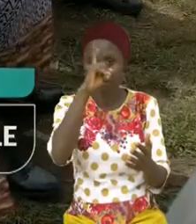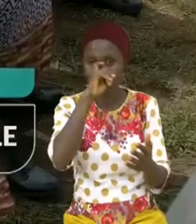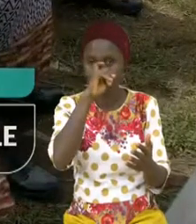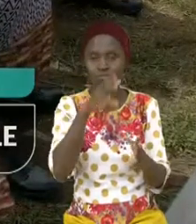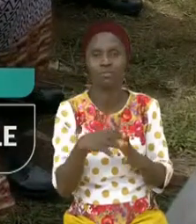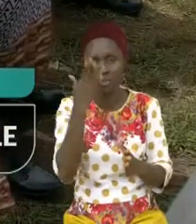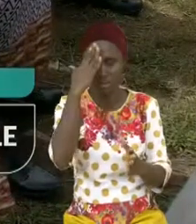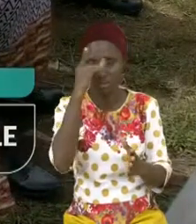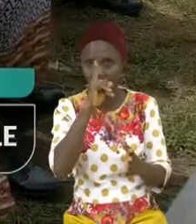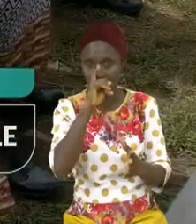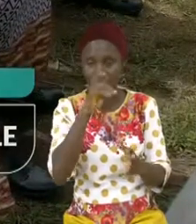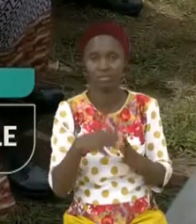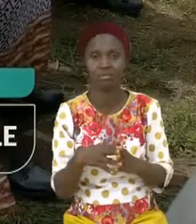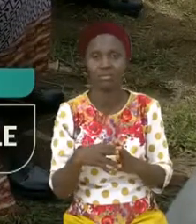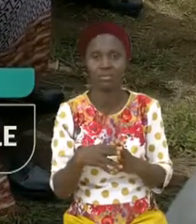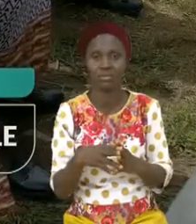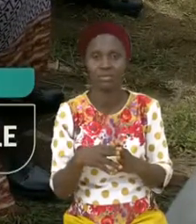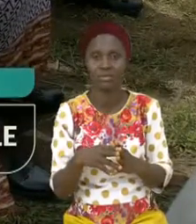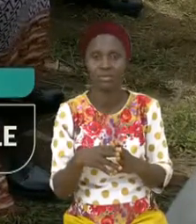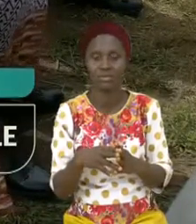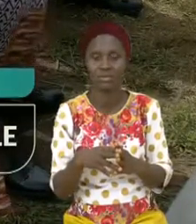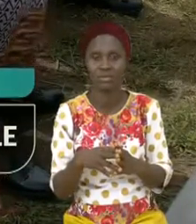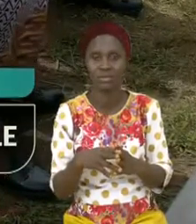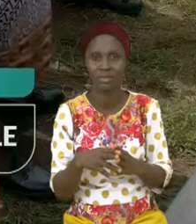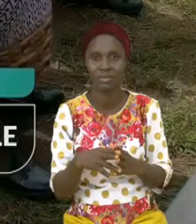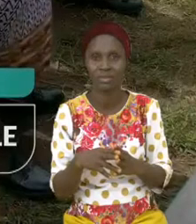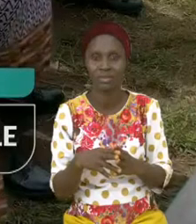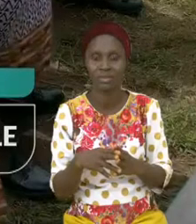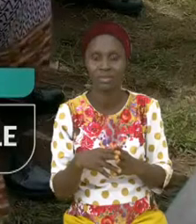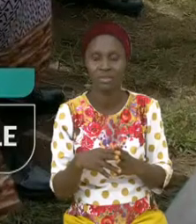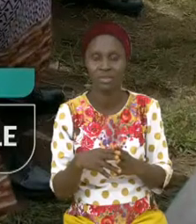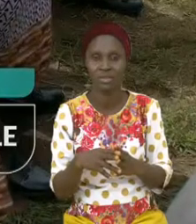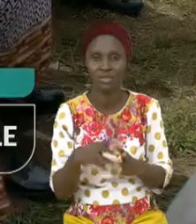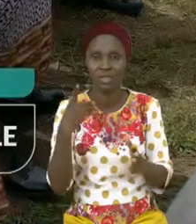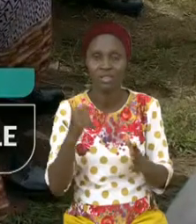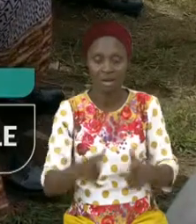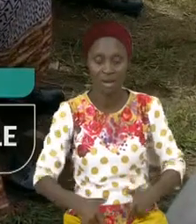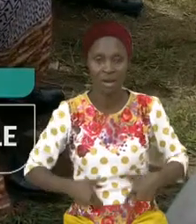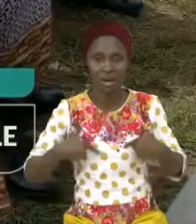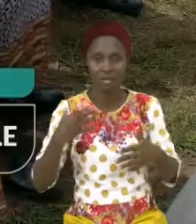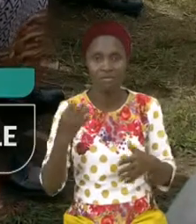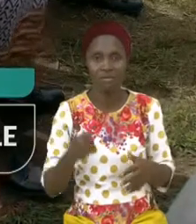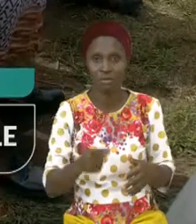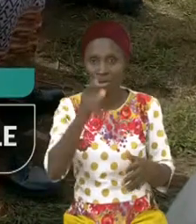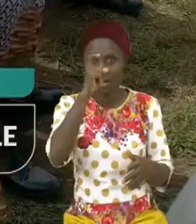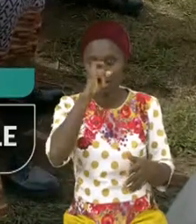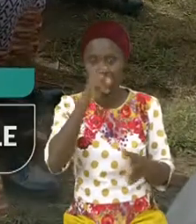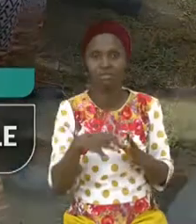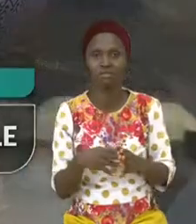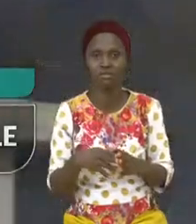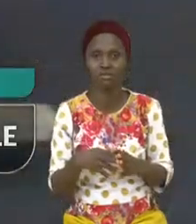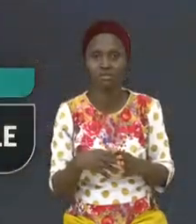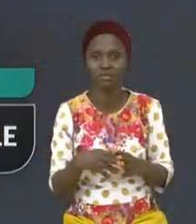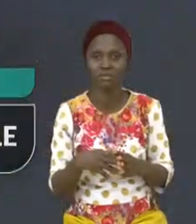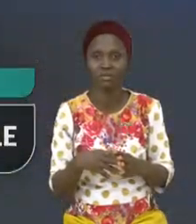ego is life yeah the life of the eagle depends on